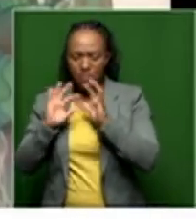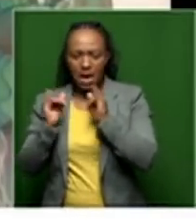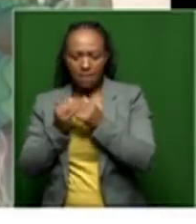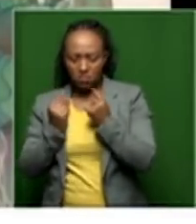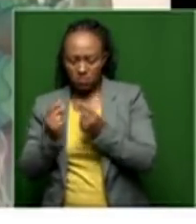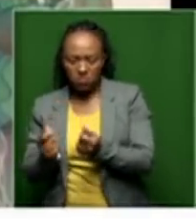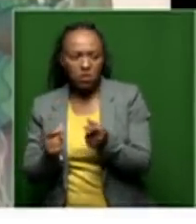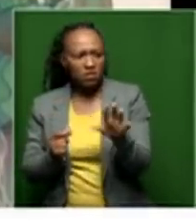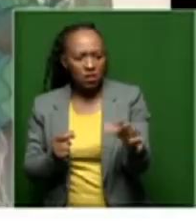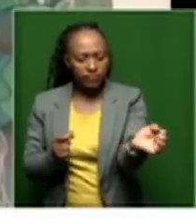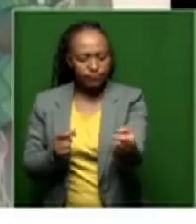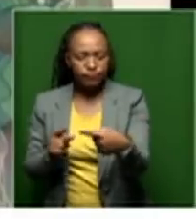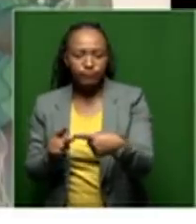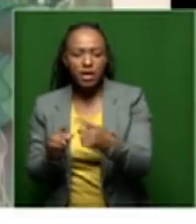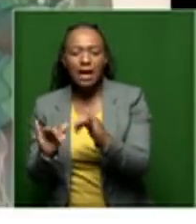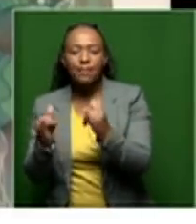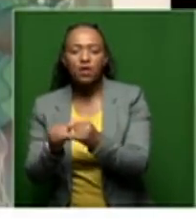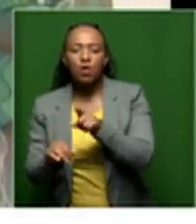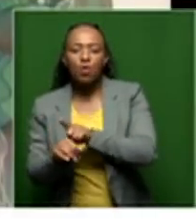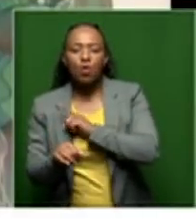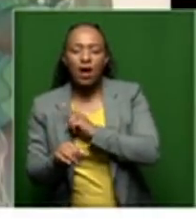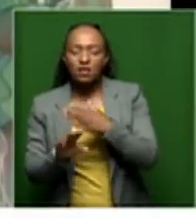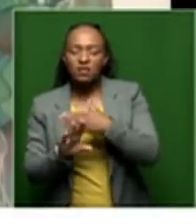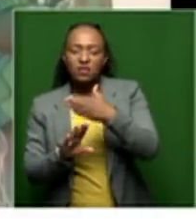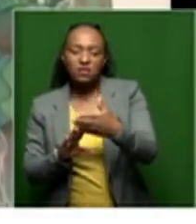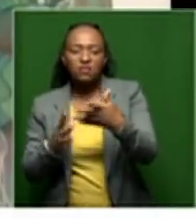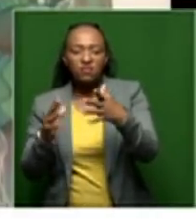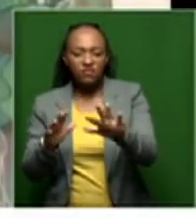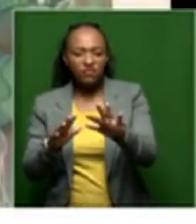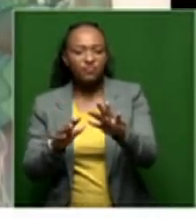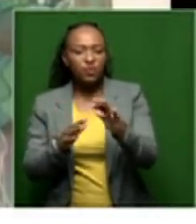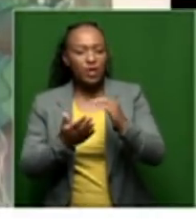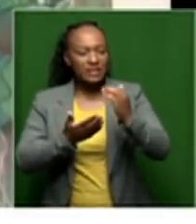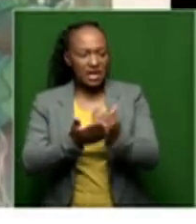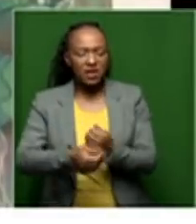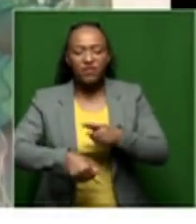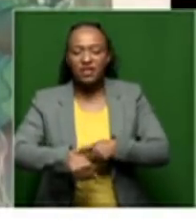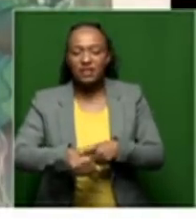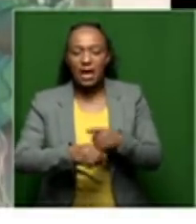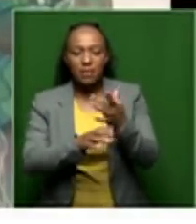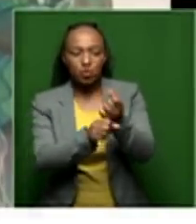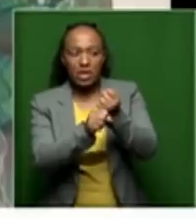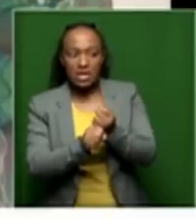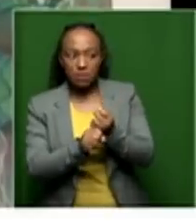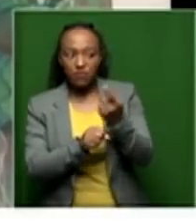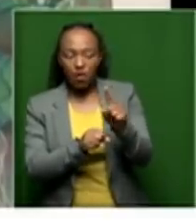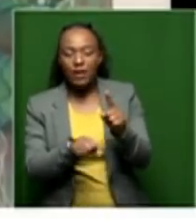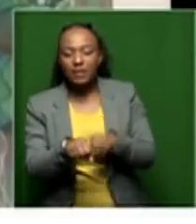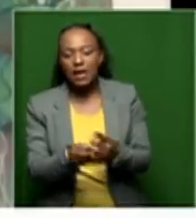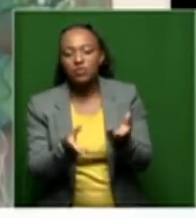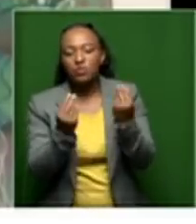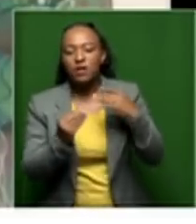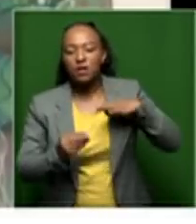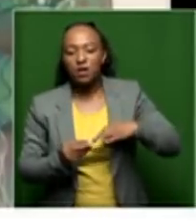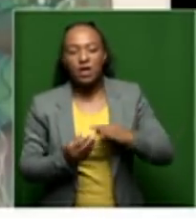being prioritized because obviously they had been, saved for such times. And you had